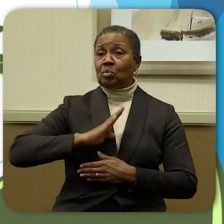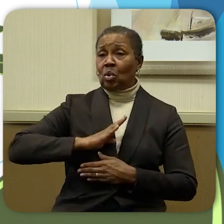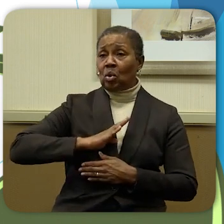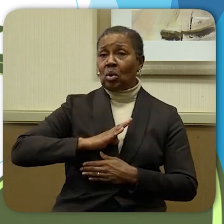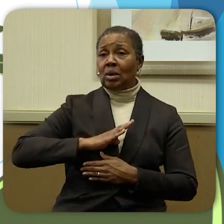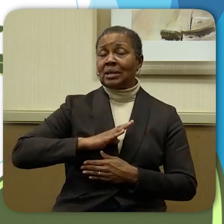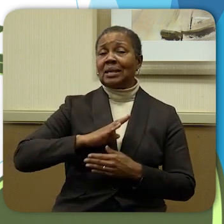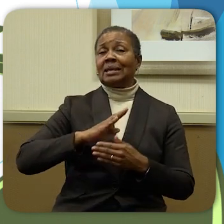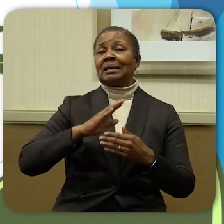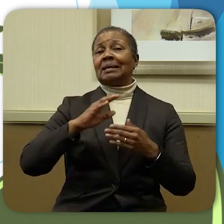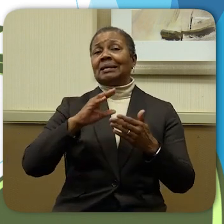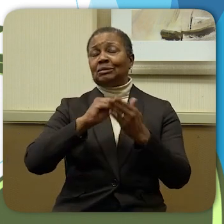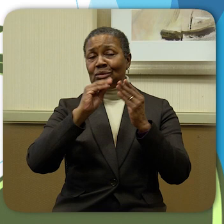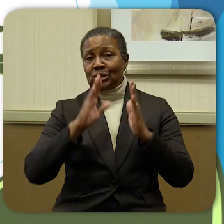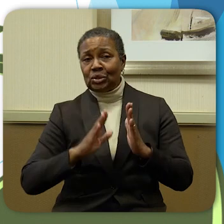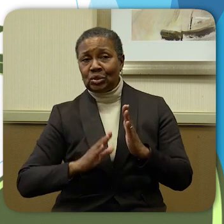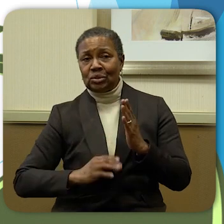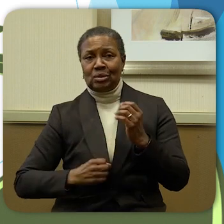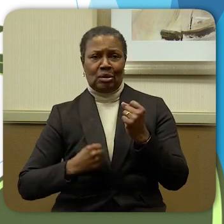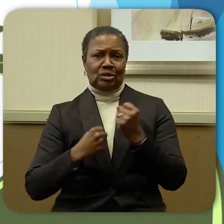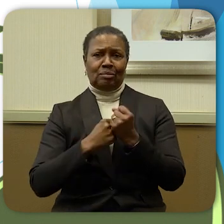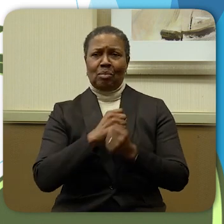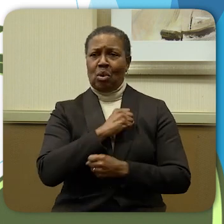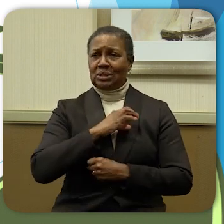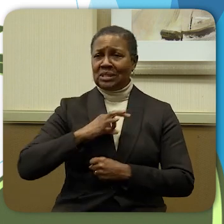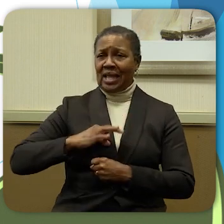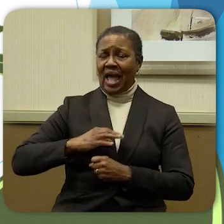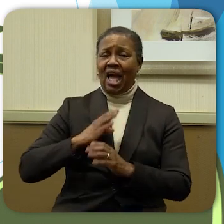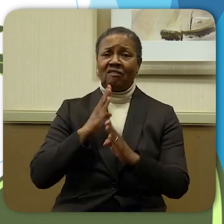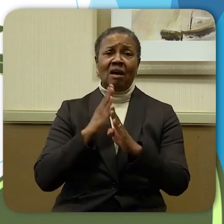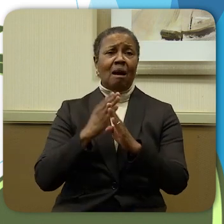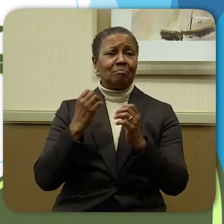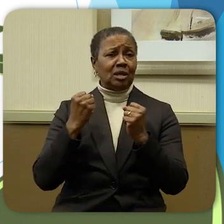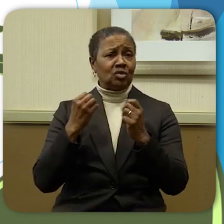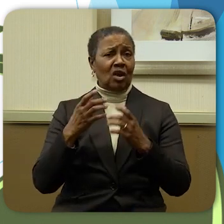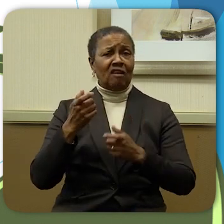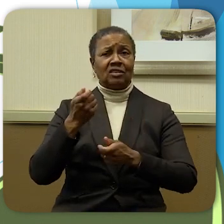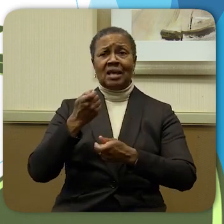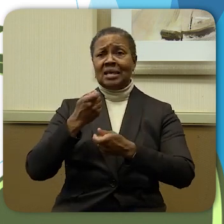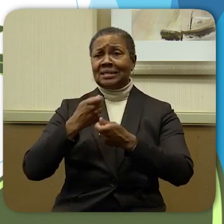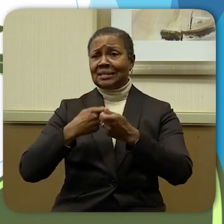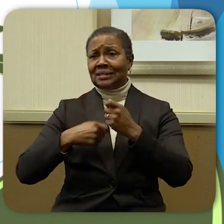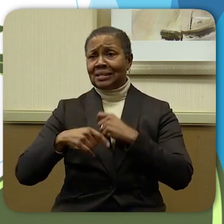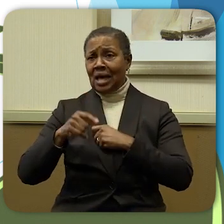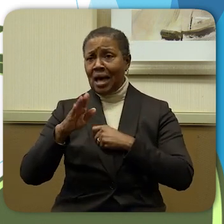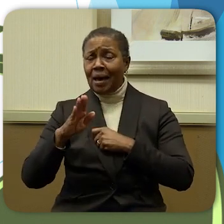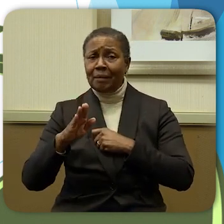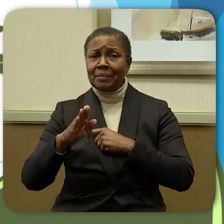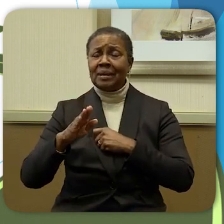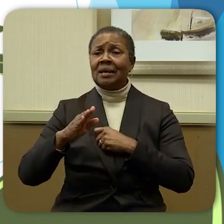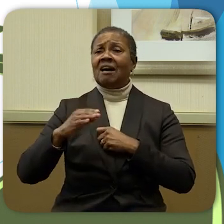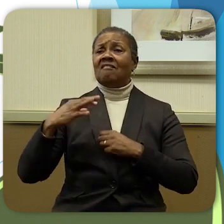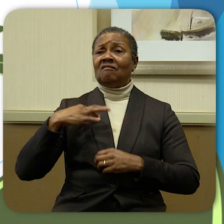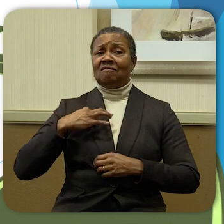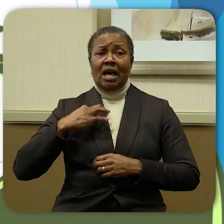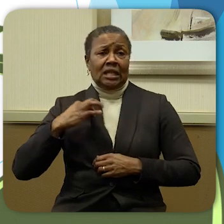teachers, support staff, bus drivers, substitutes, volunteers, your school security. That's a